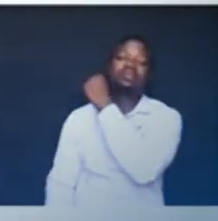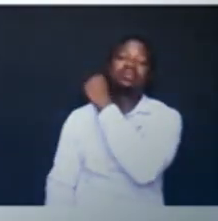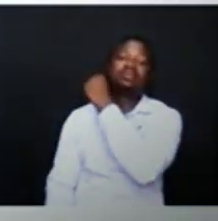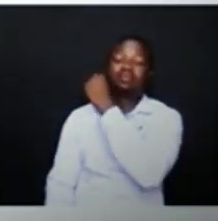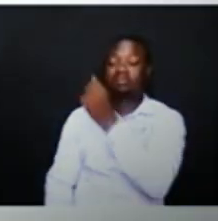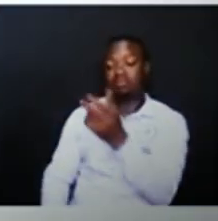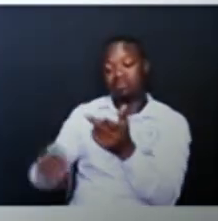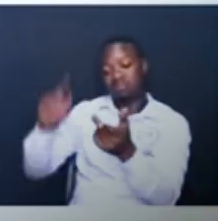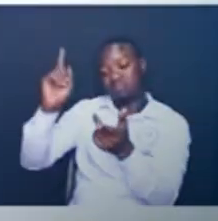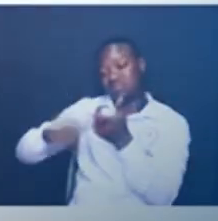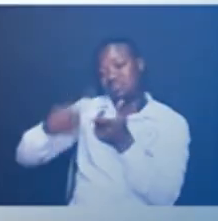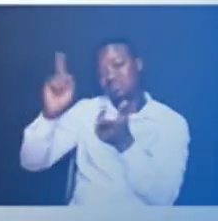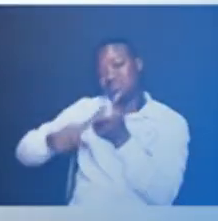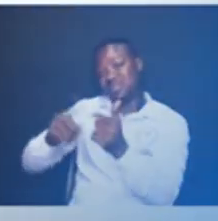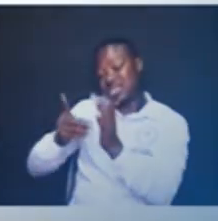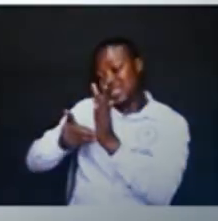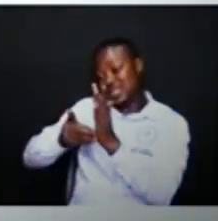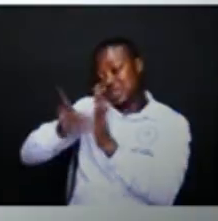Lack of development.